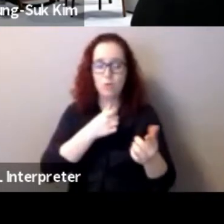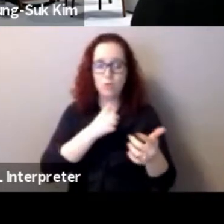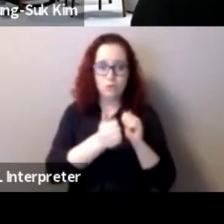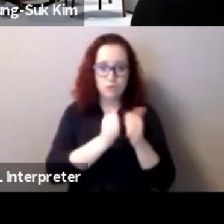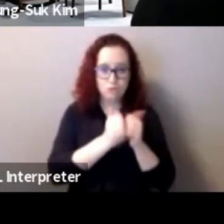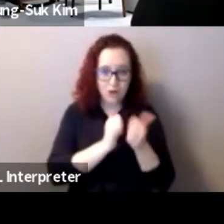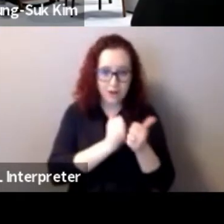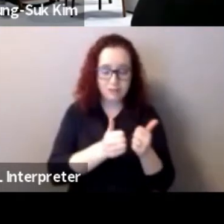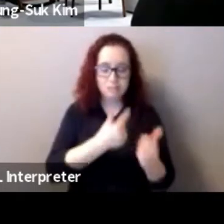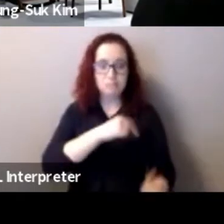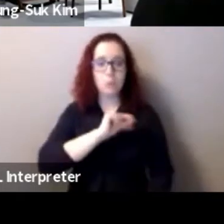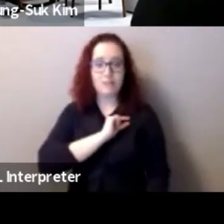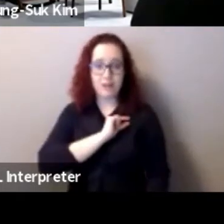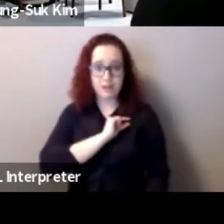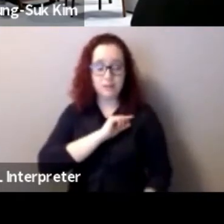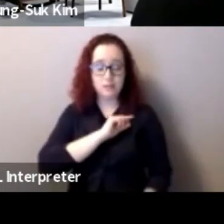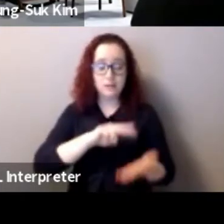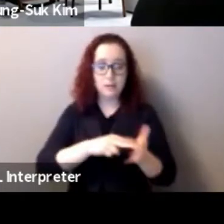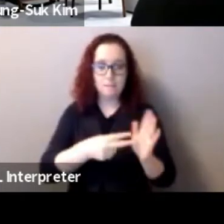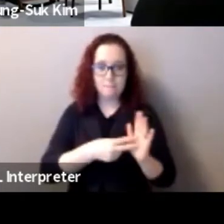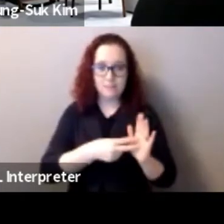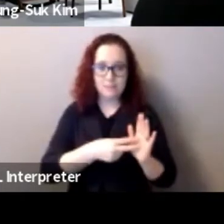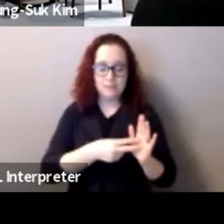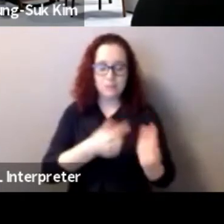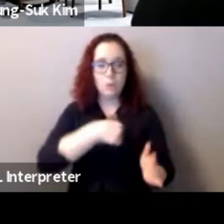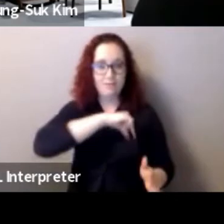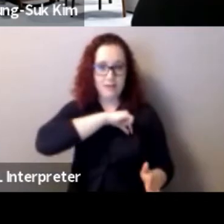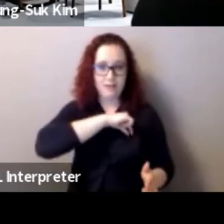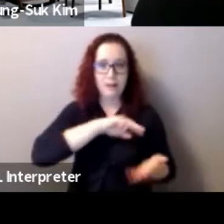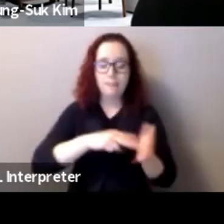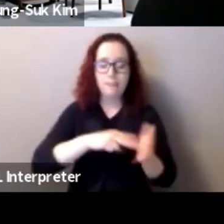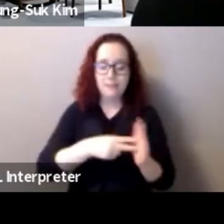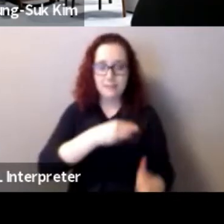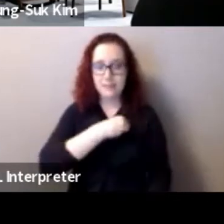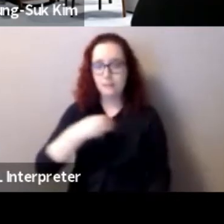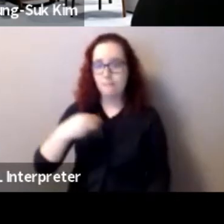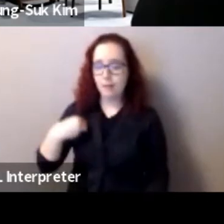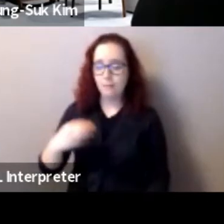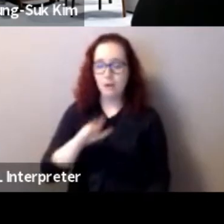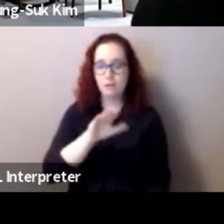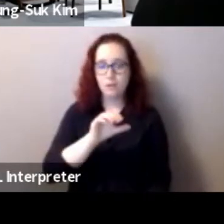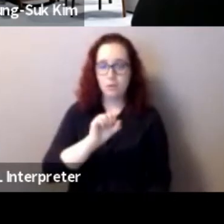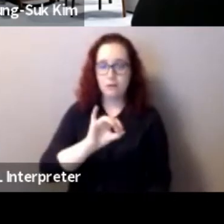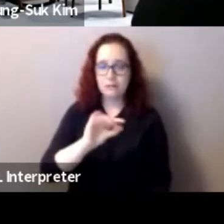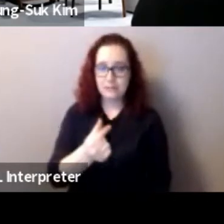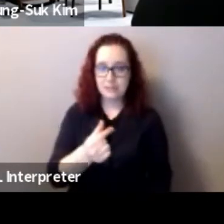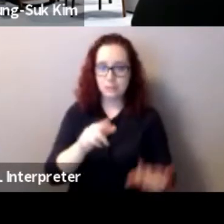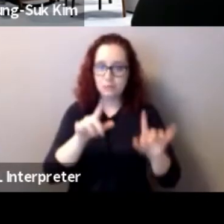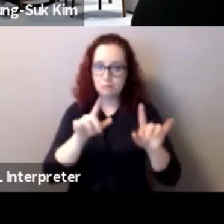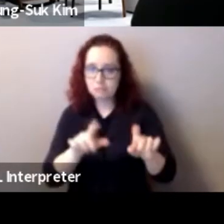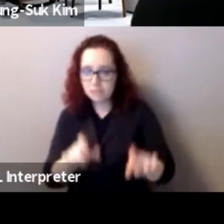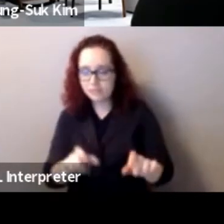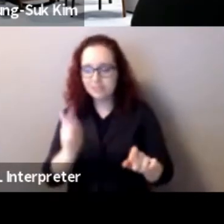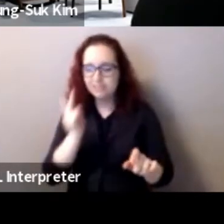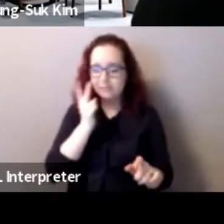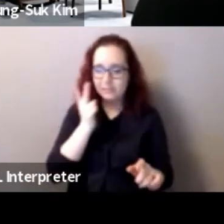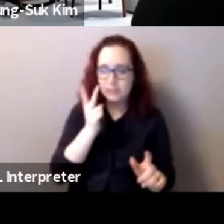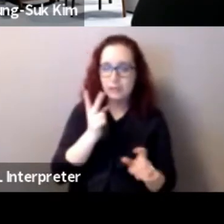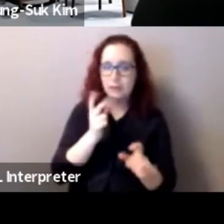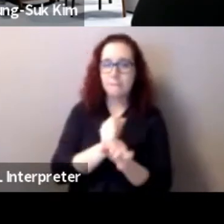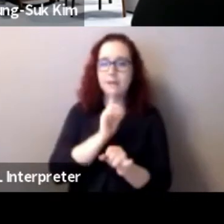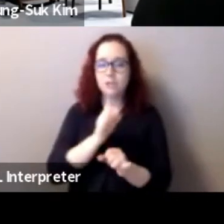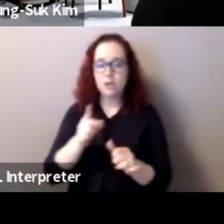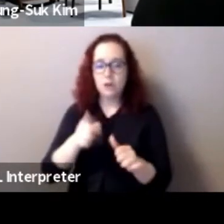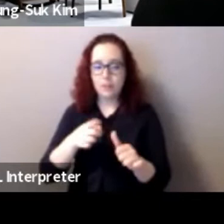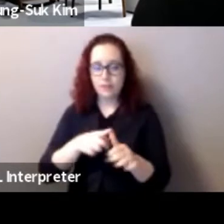eligible, meaning that they are a member of your SIG and of AERA. And we use that time just to do some cleanup and testing of the election so that by that first